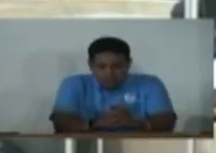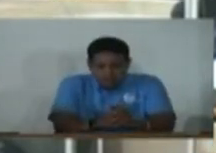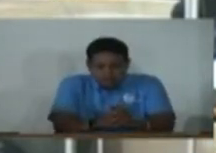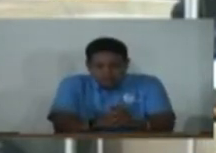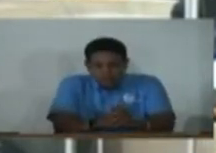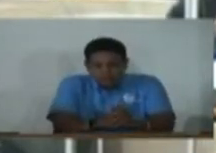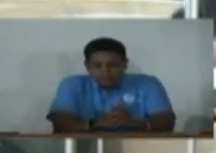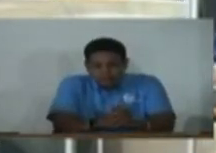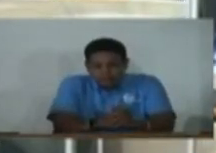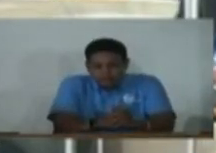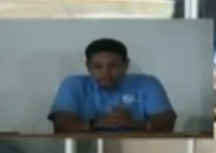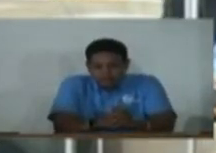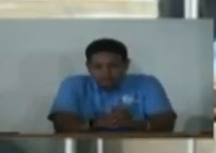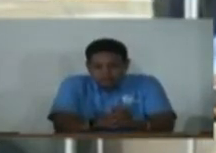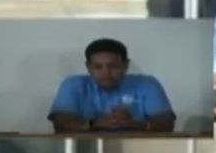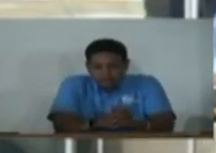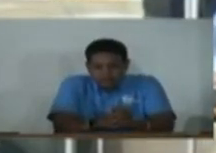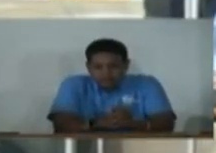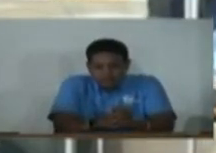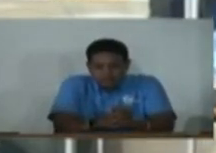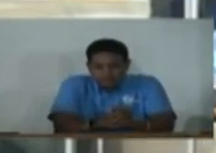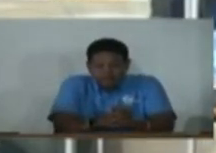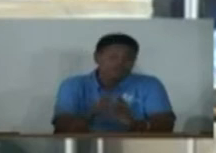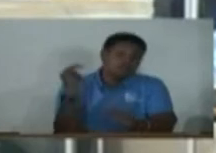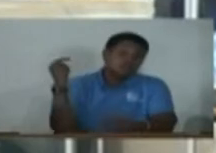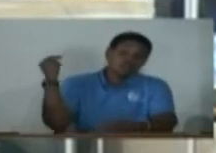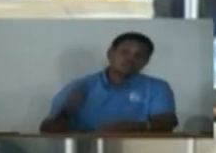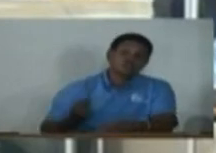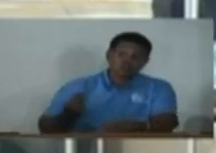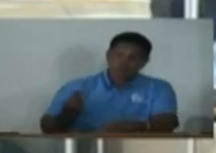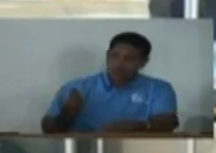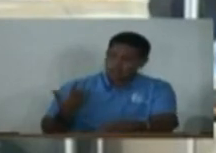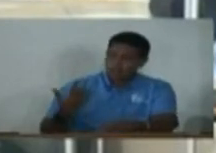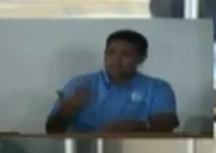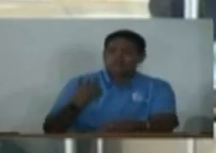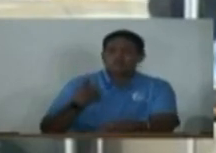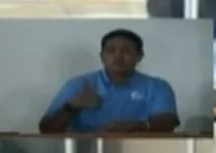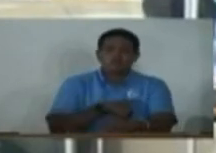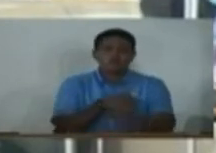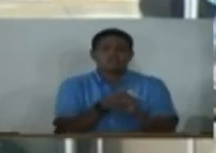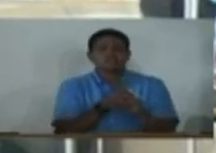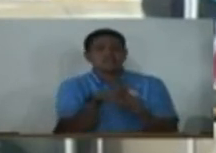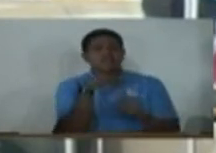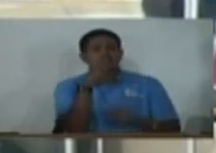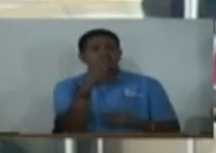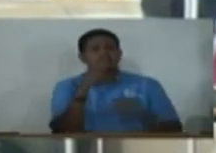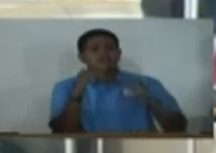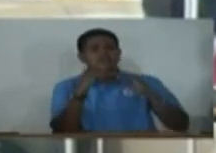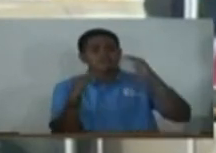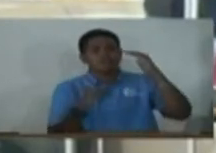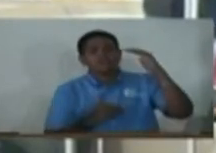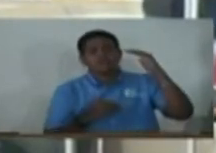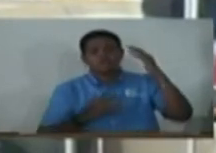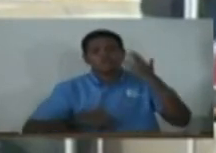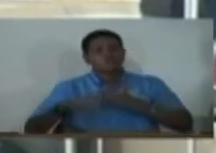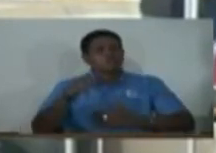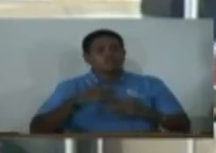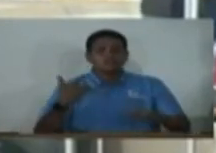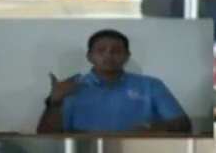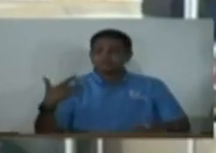Madam Speaker, historically, we have been an unequal society